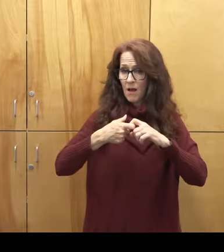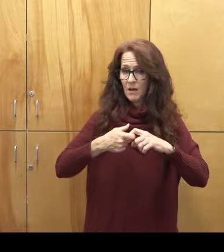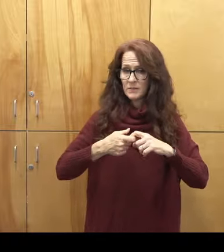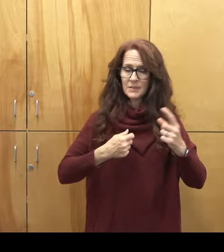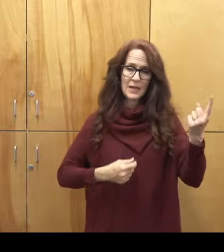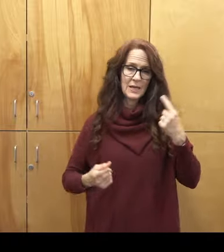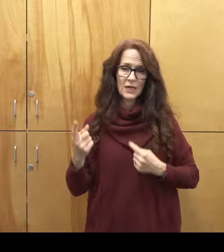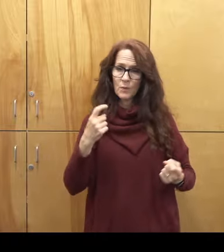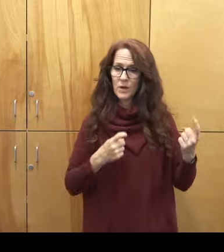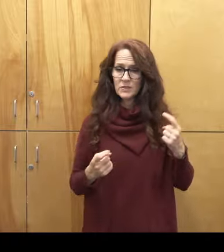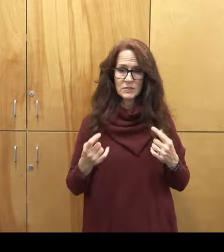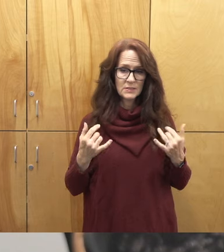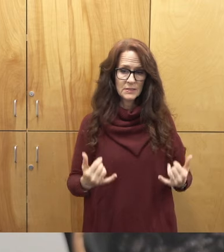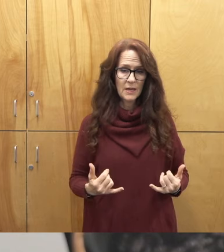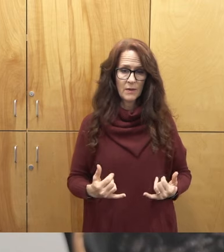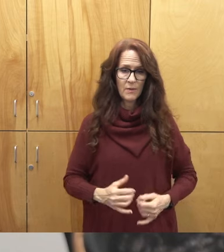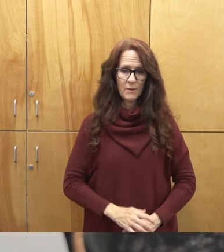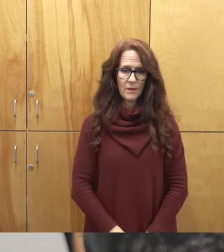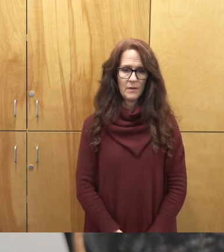questions that you may have.